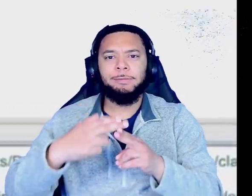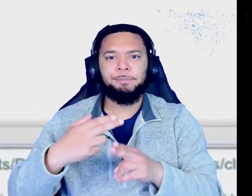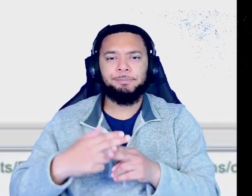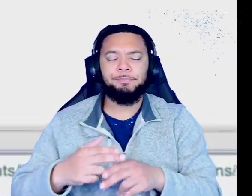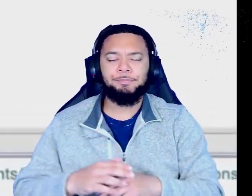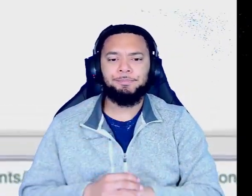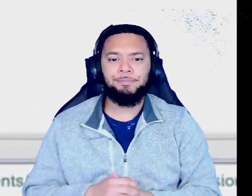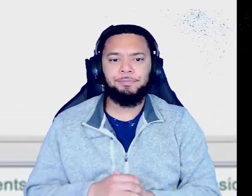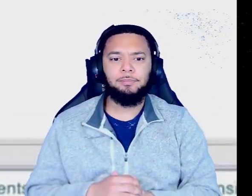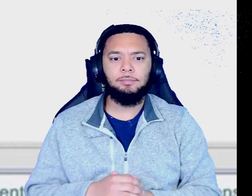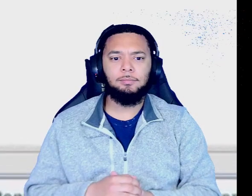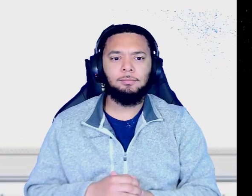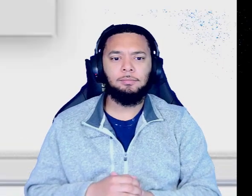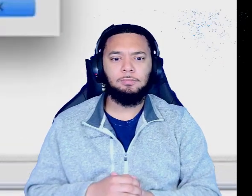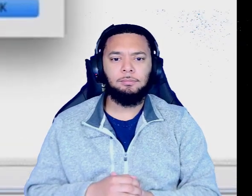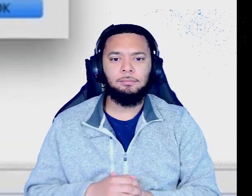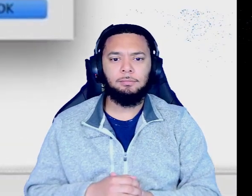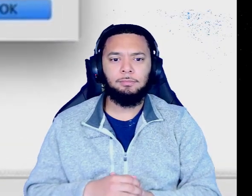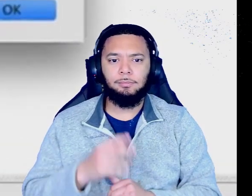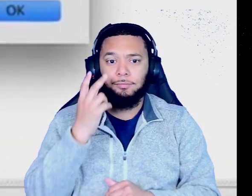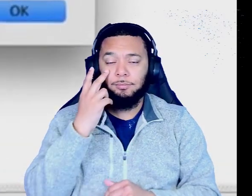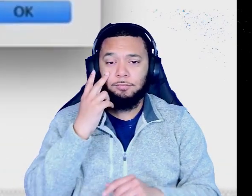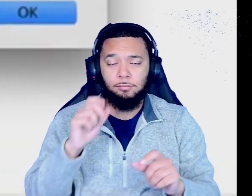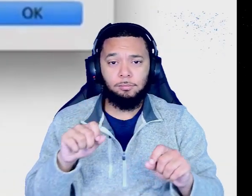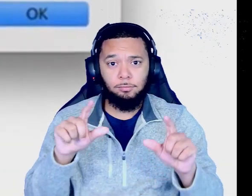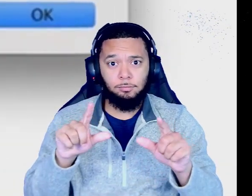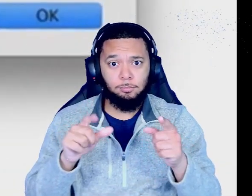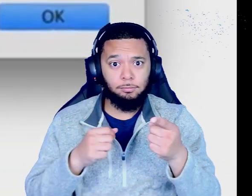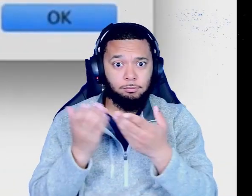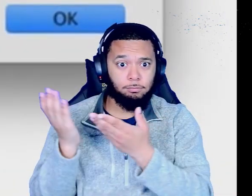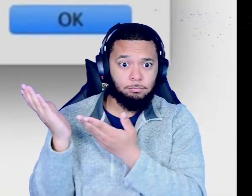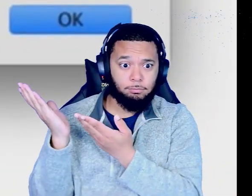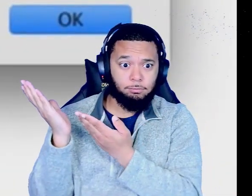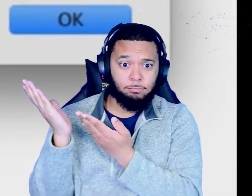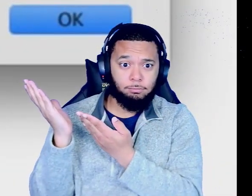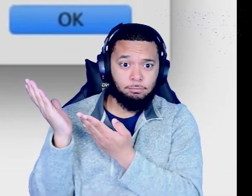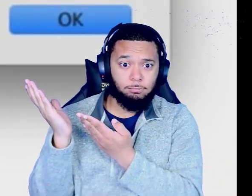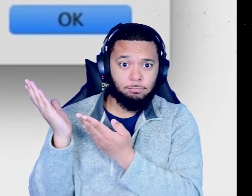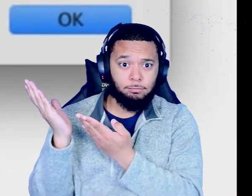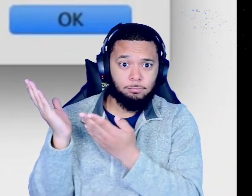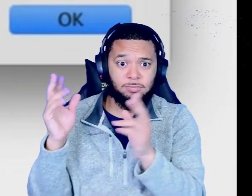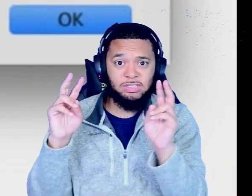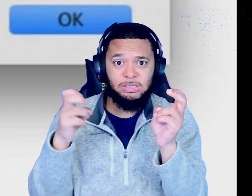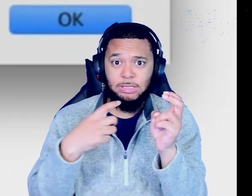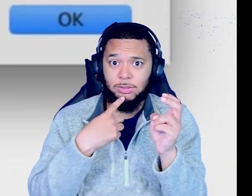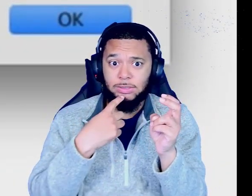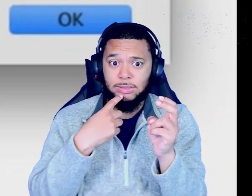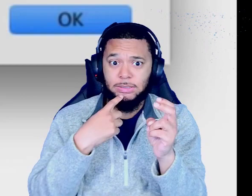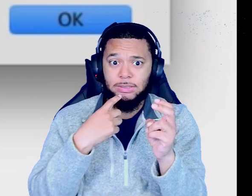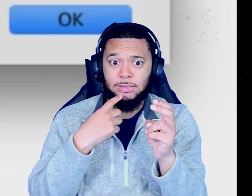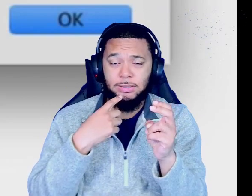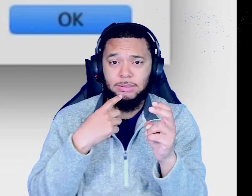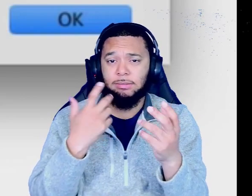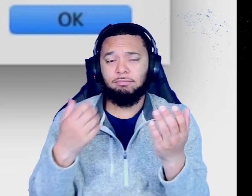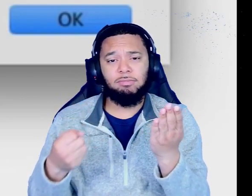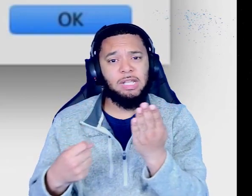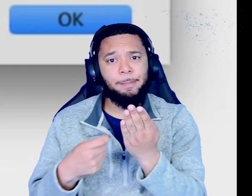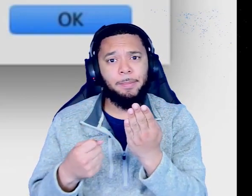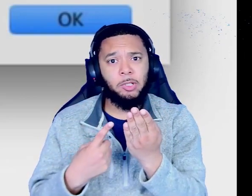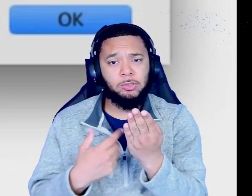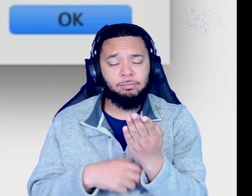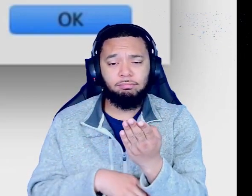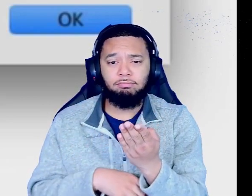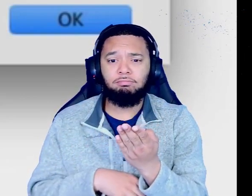And notice how when this program runs, the title bar says input, very generic